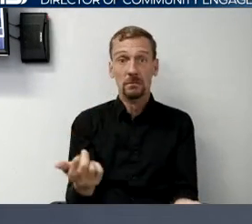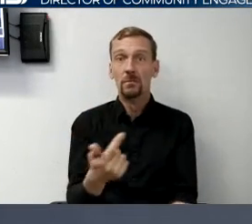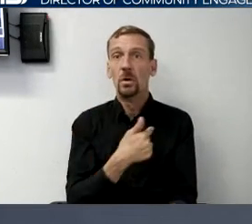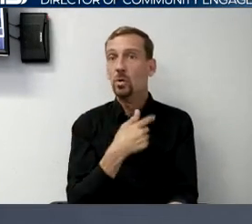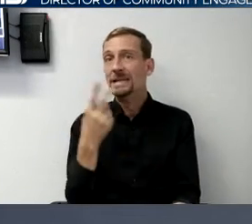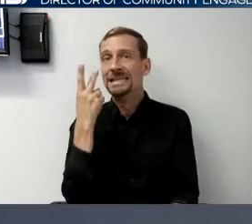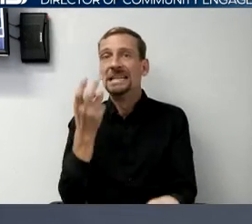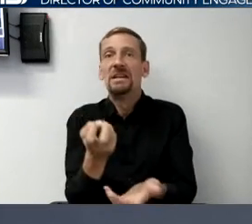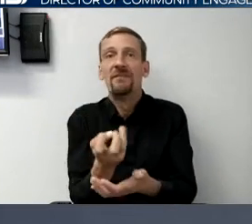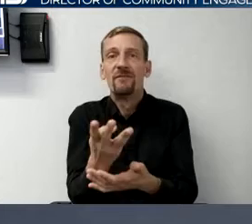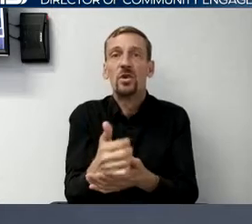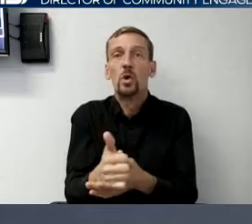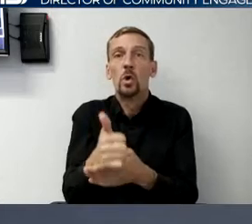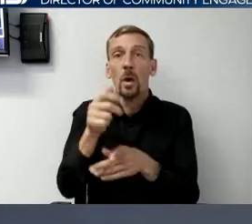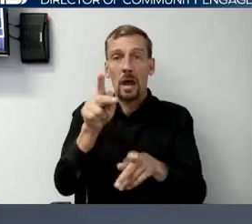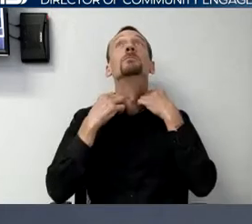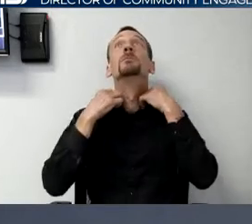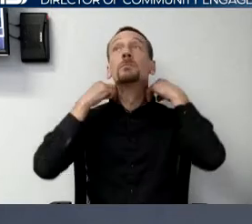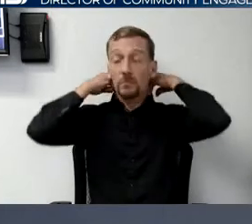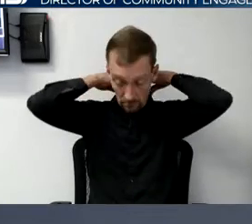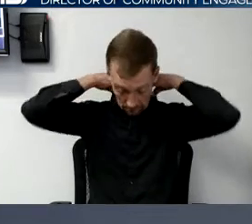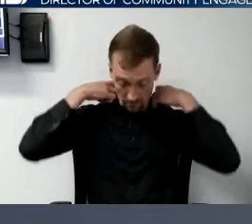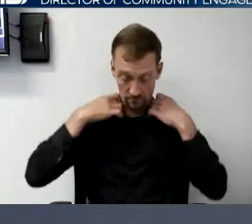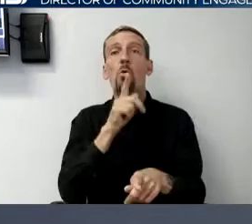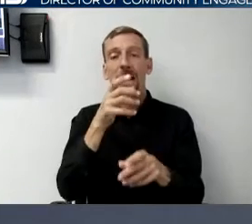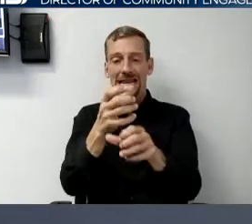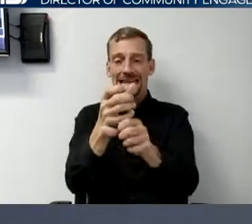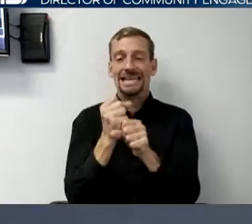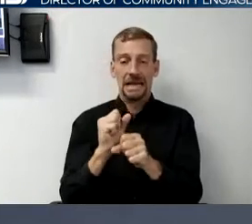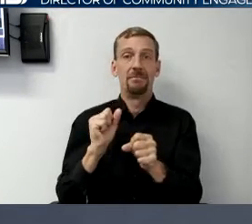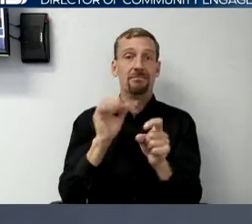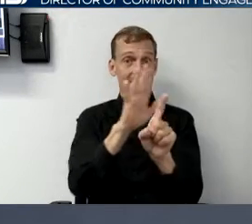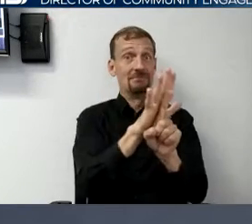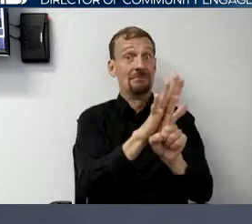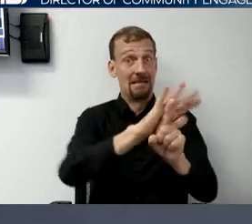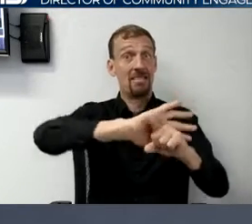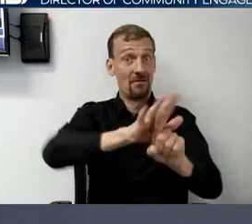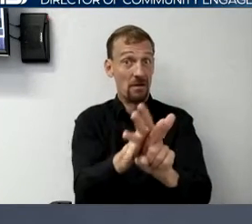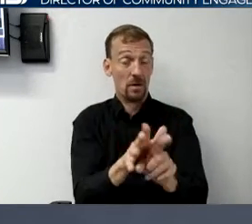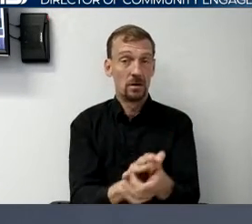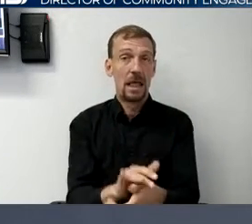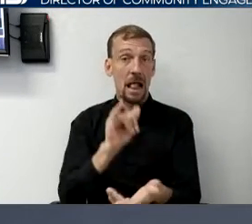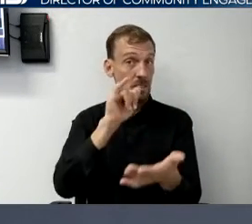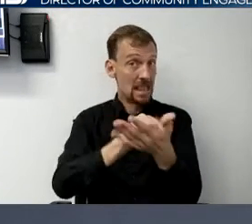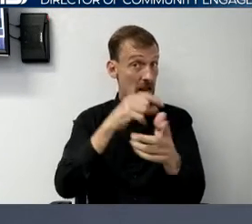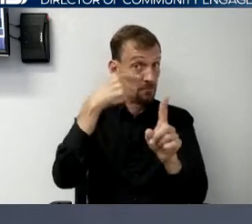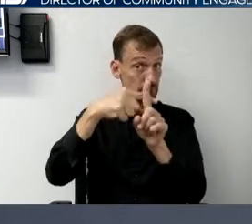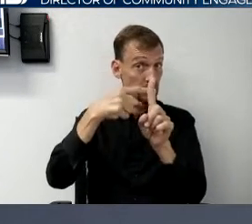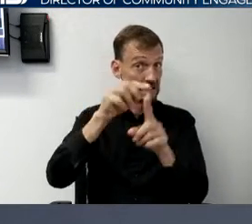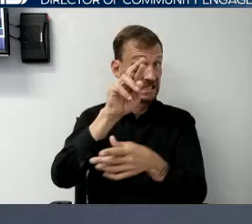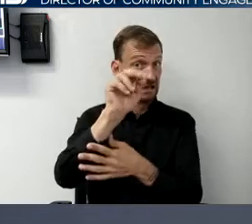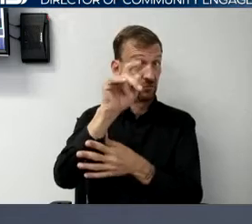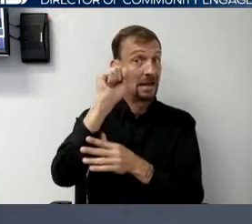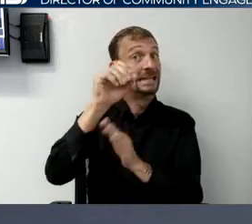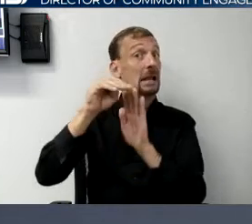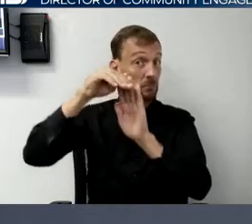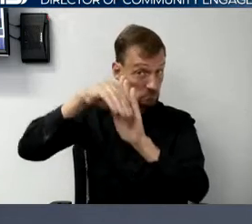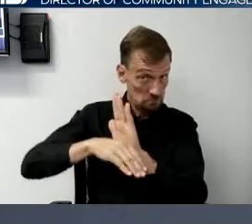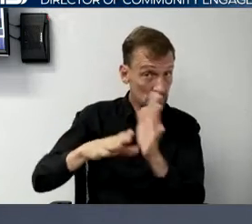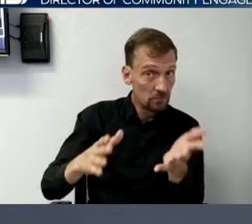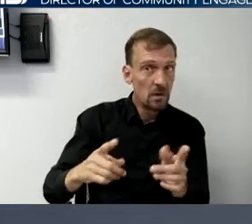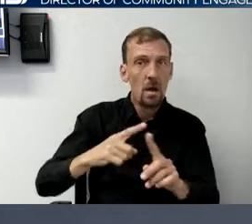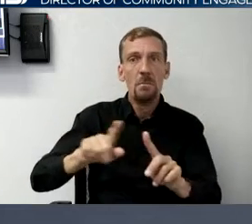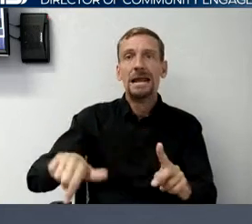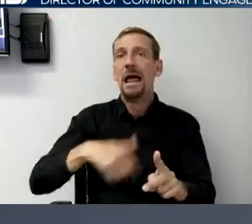see fewer people contracting the virus. So that's one way your positivity rate goes down. But the other is you just